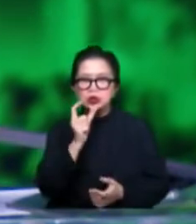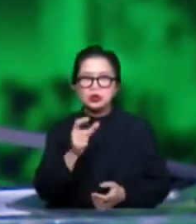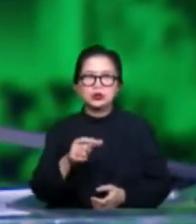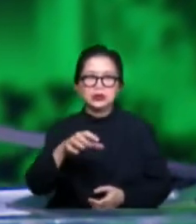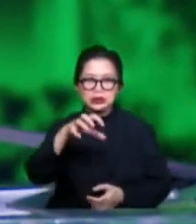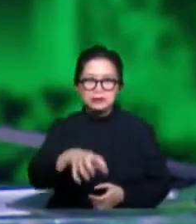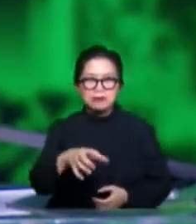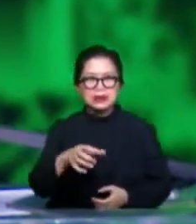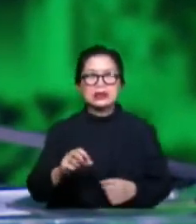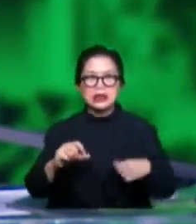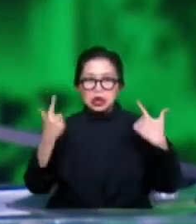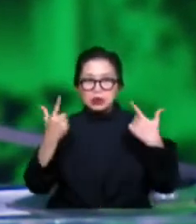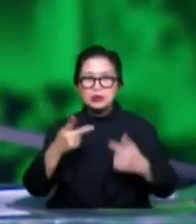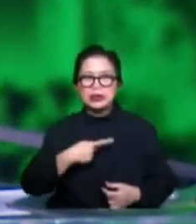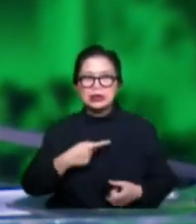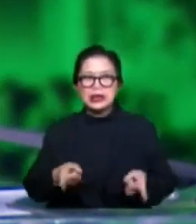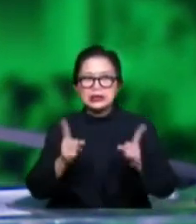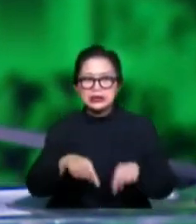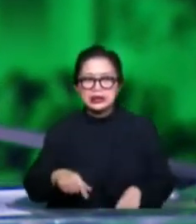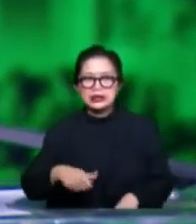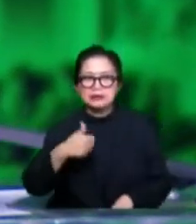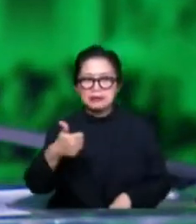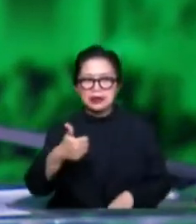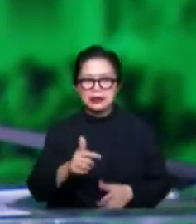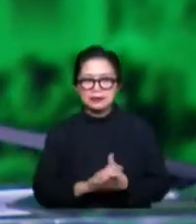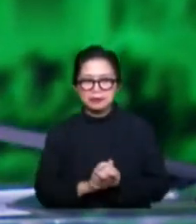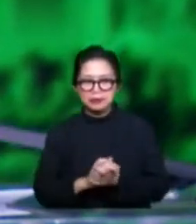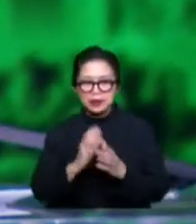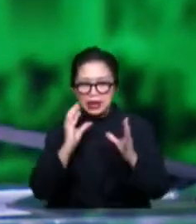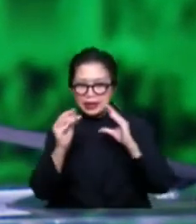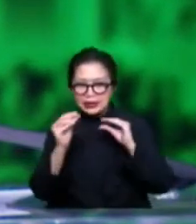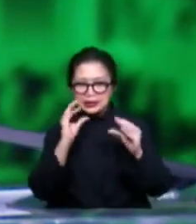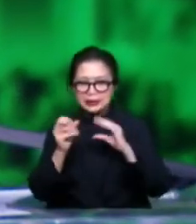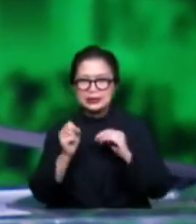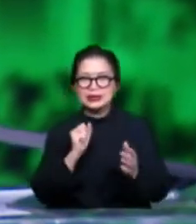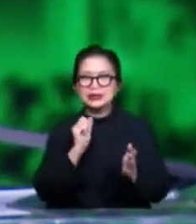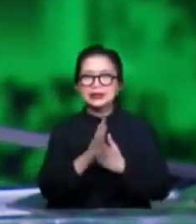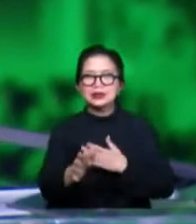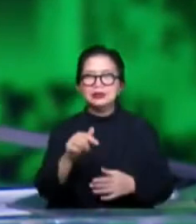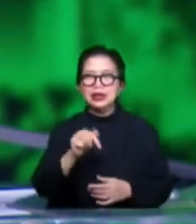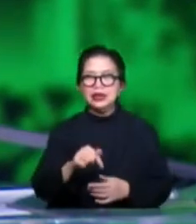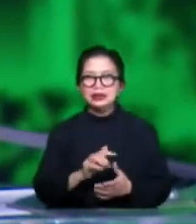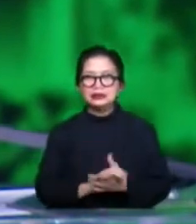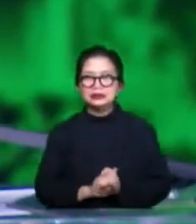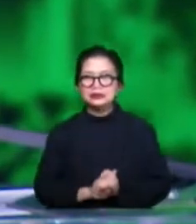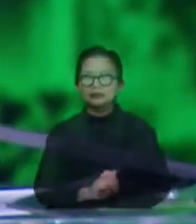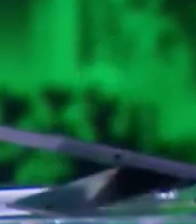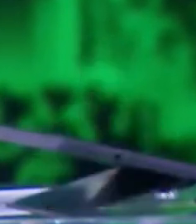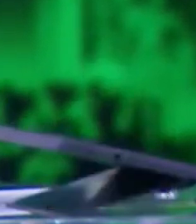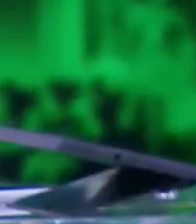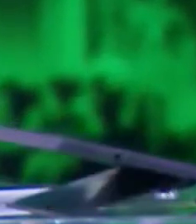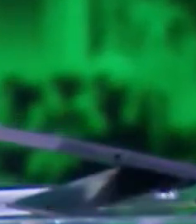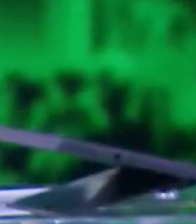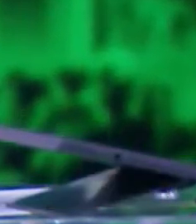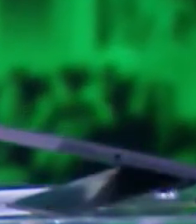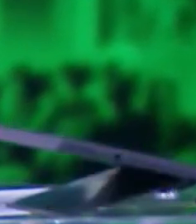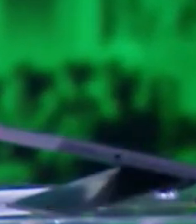session. And I will proceed to our third speaker, Dr. N. Paranietharan,